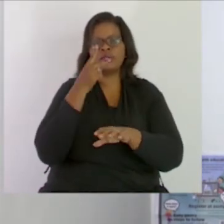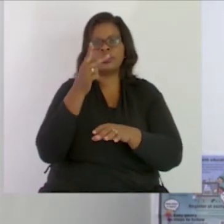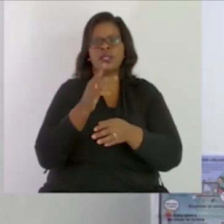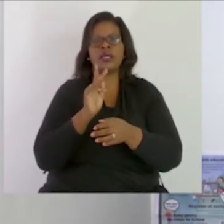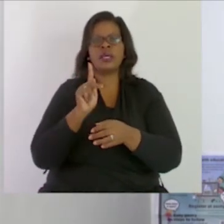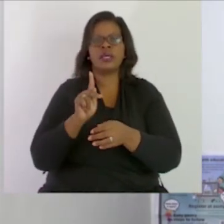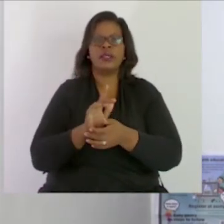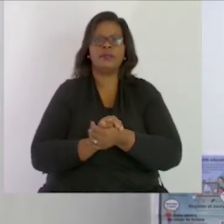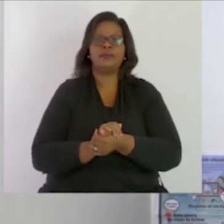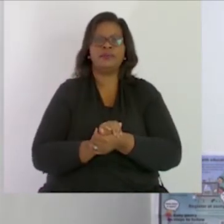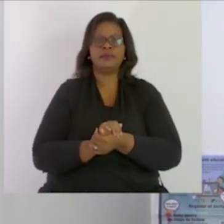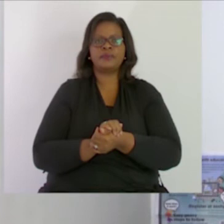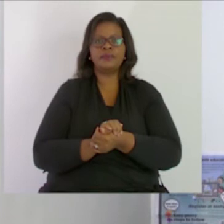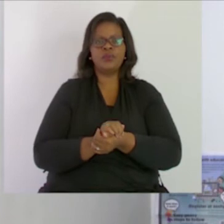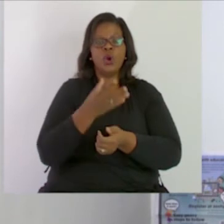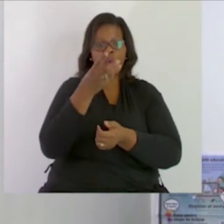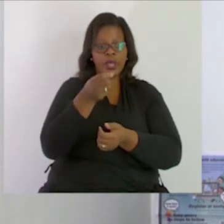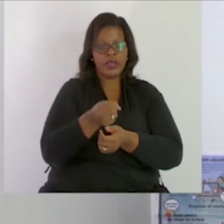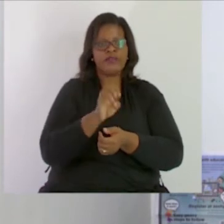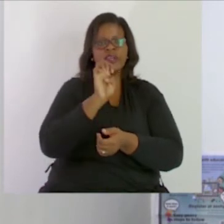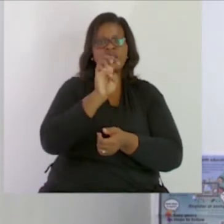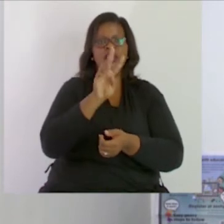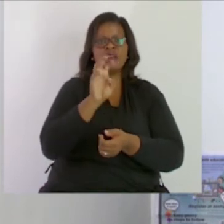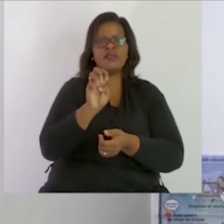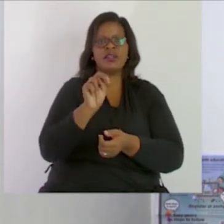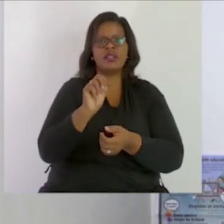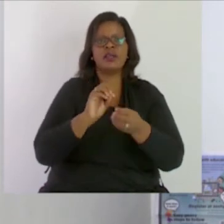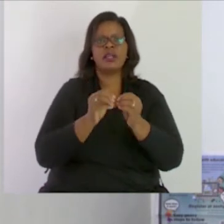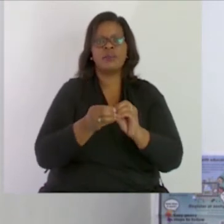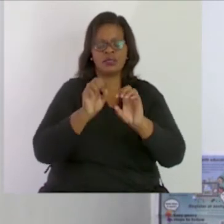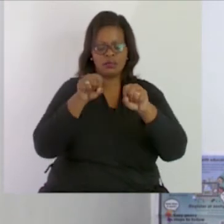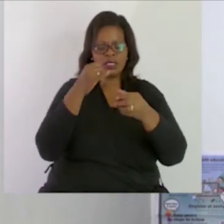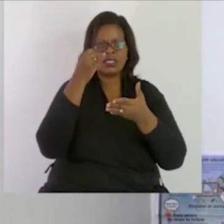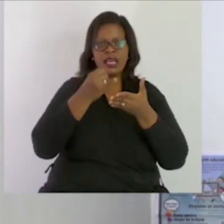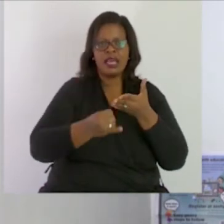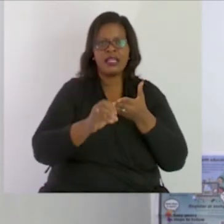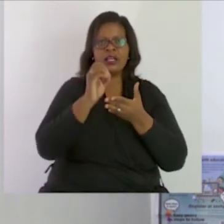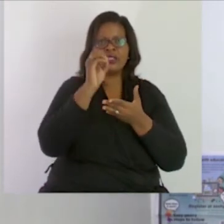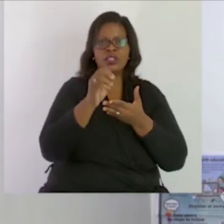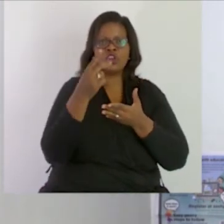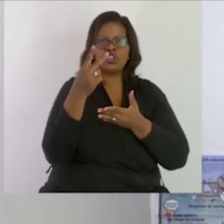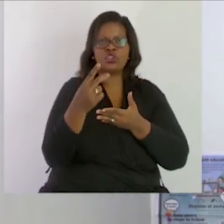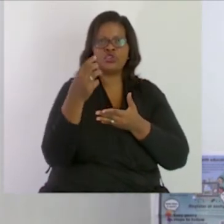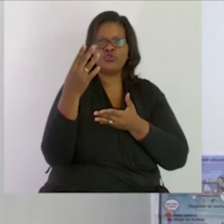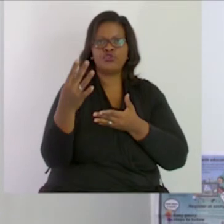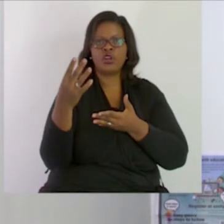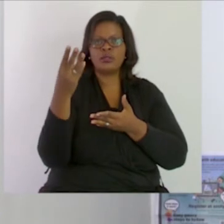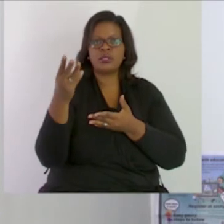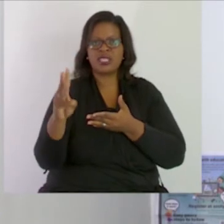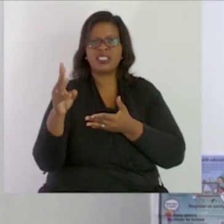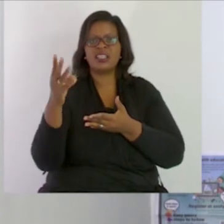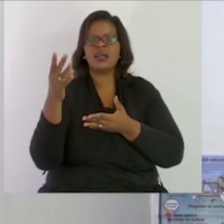We all know even numbers, they are supposed to end with 0, 2, 4, 6,